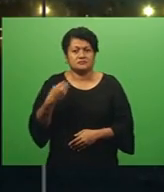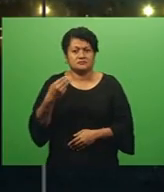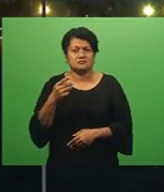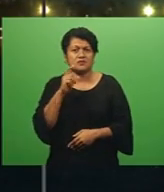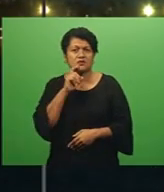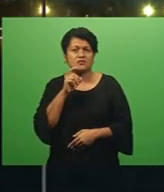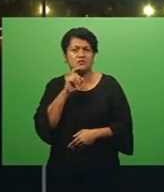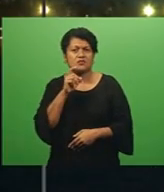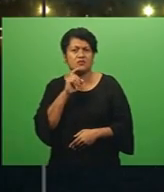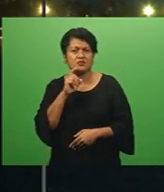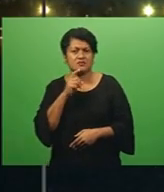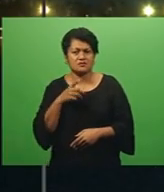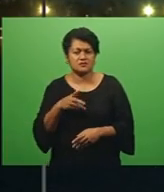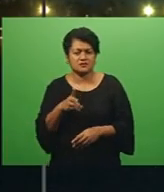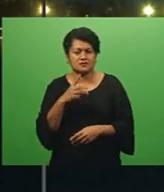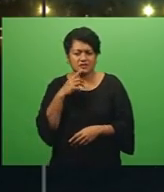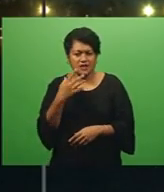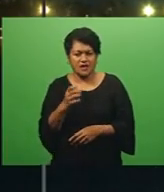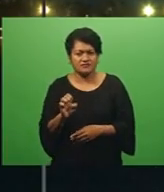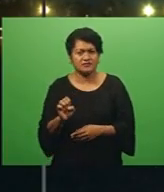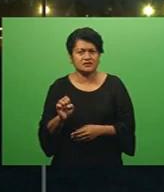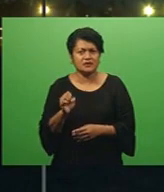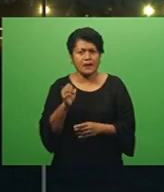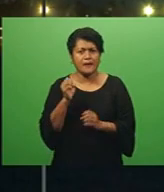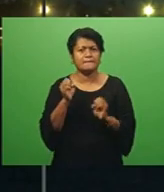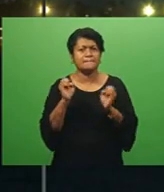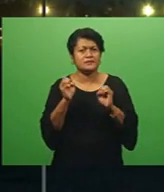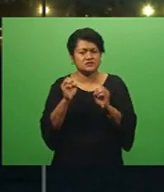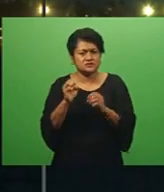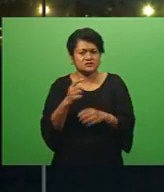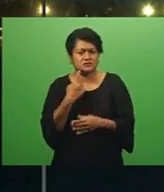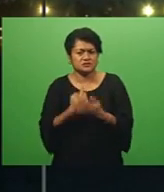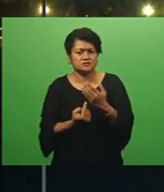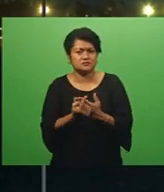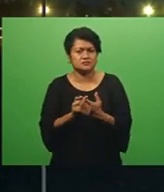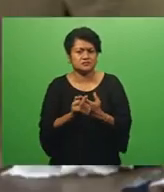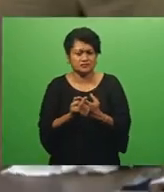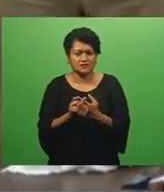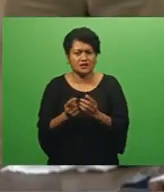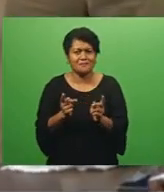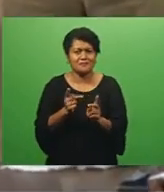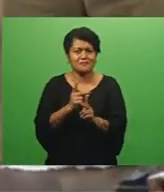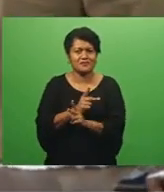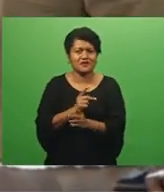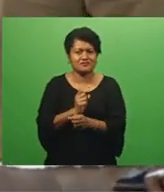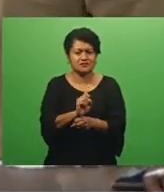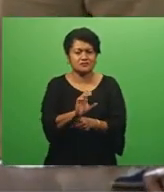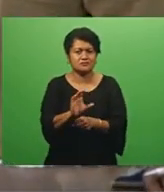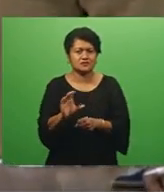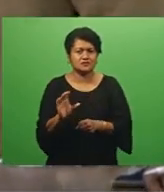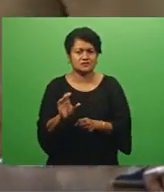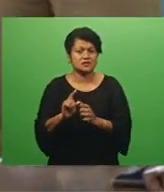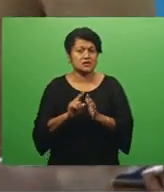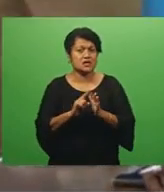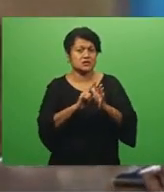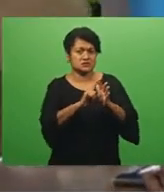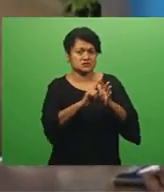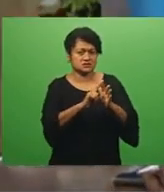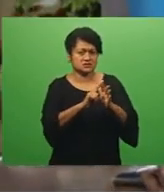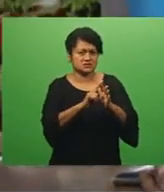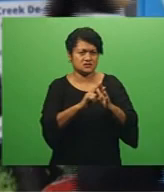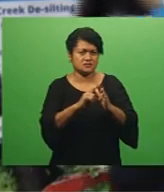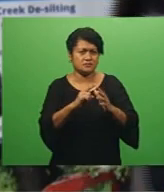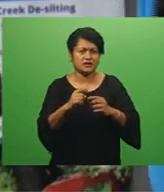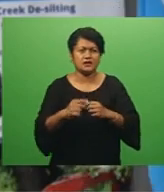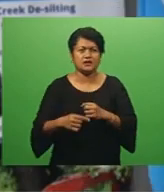handed over emergency creek desilting in the Central Division to a private company. The Eastern Mechanical Engineering and the